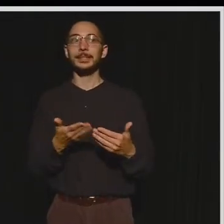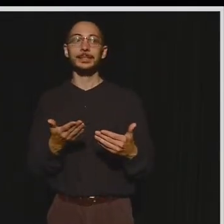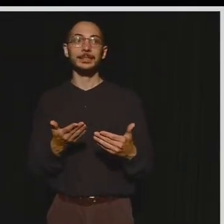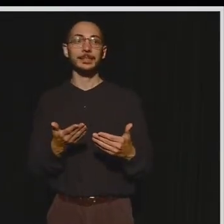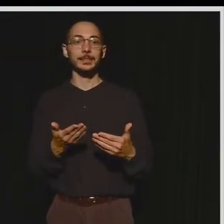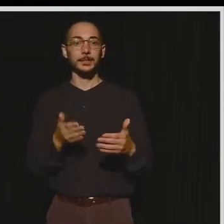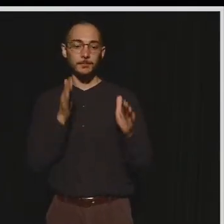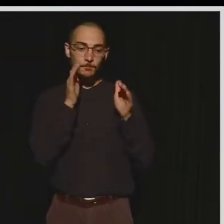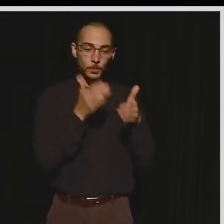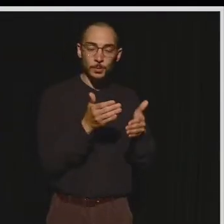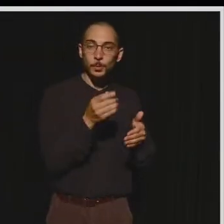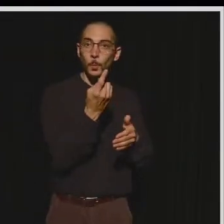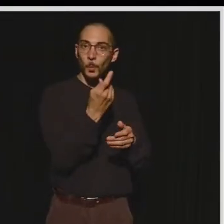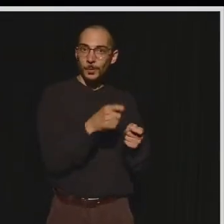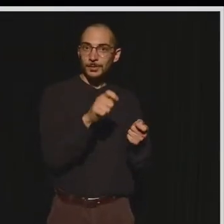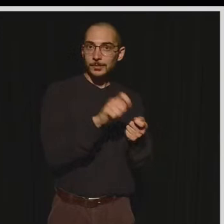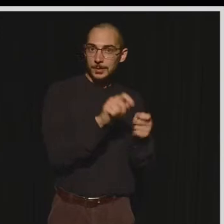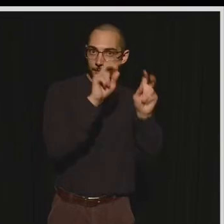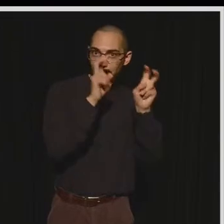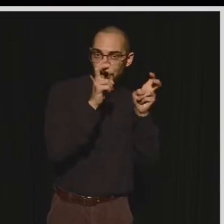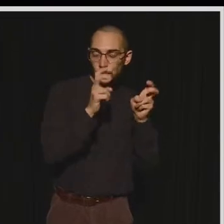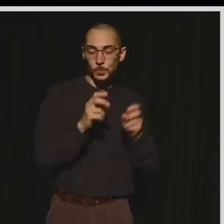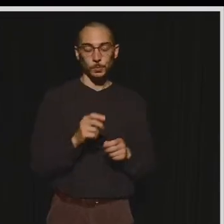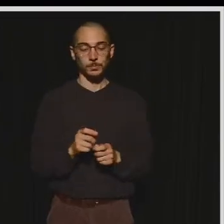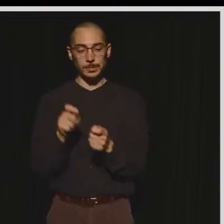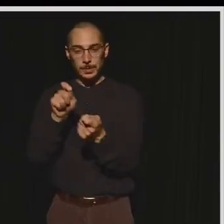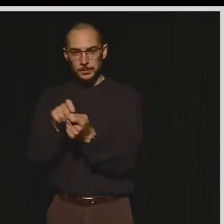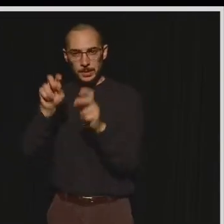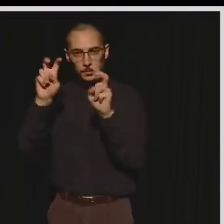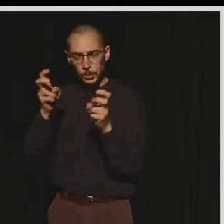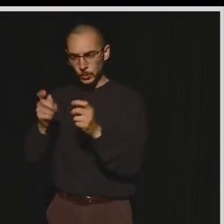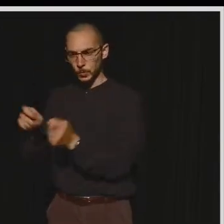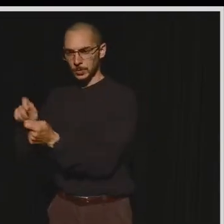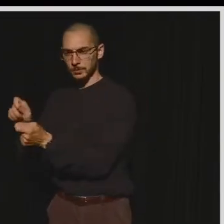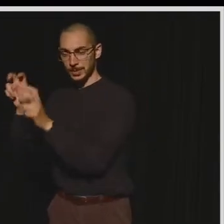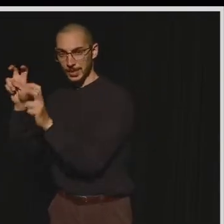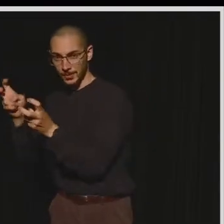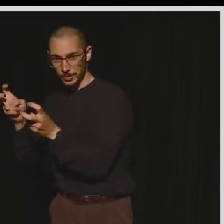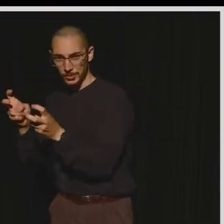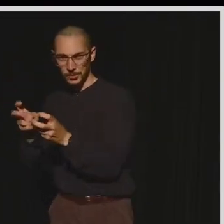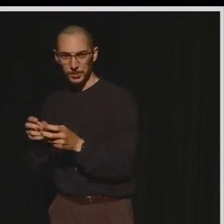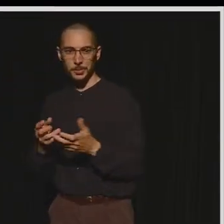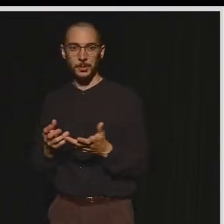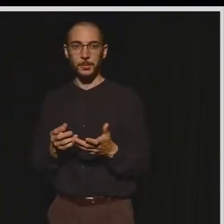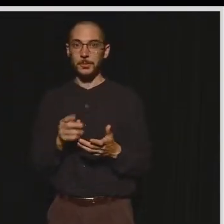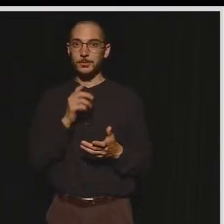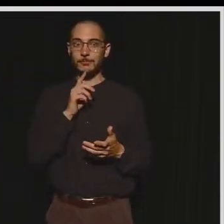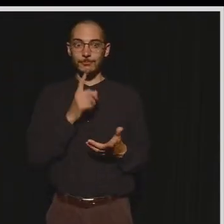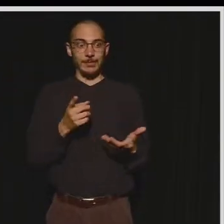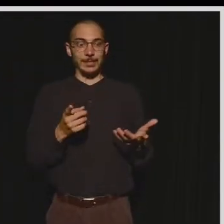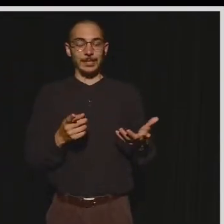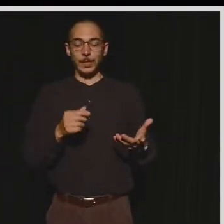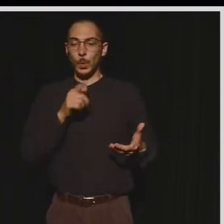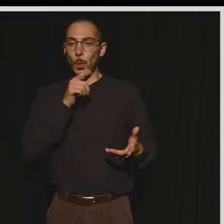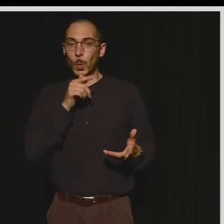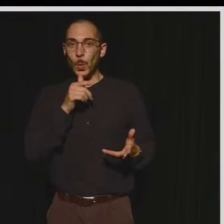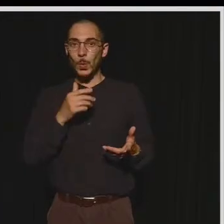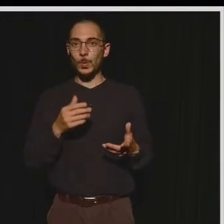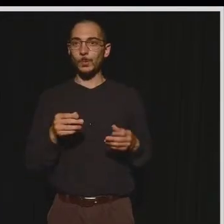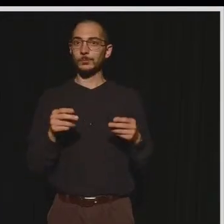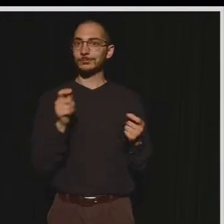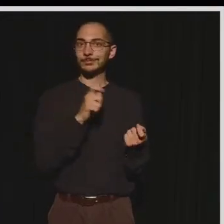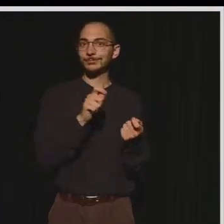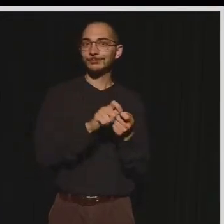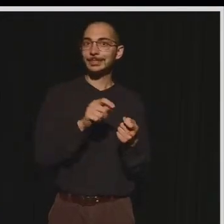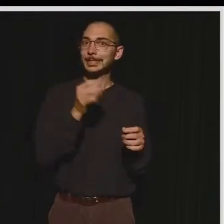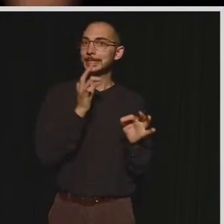issues, and that in fact we are complex people and we live in like multiplicity, and we can reside in the